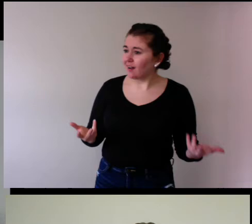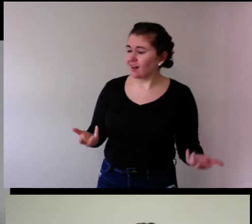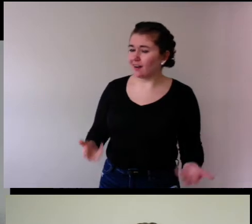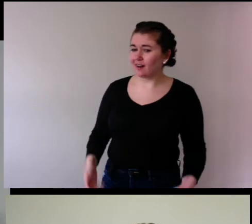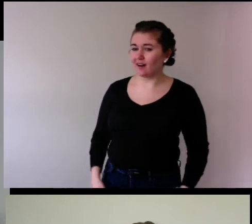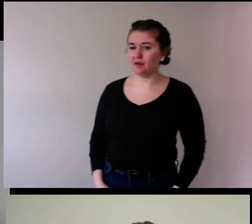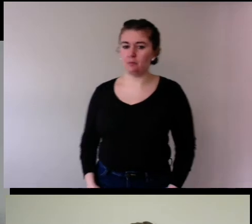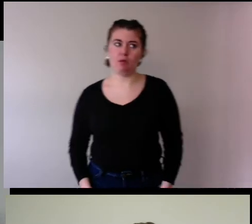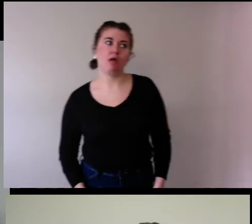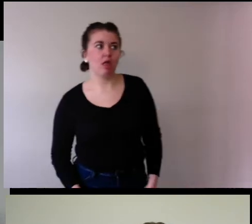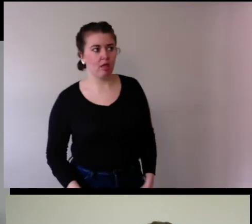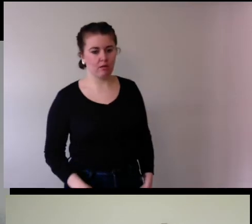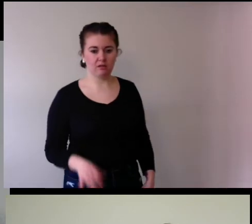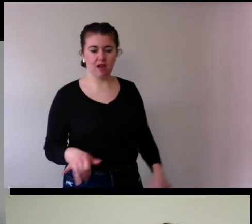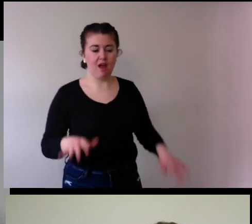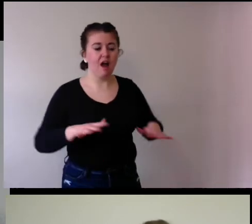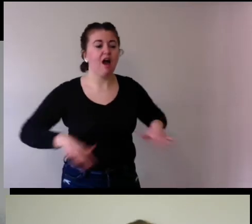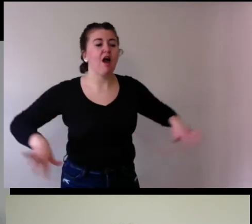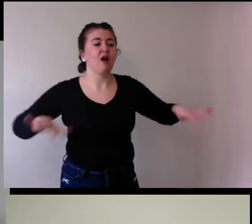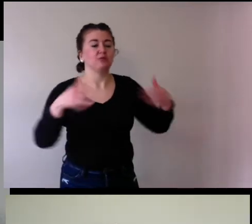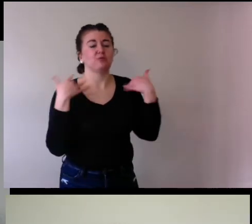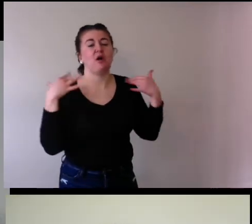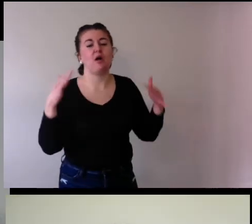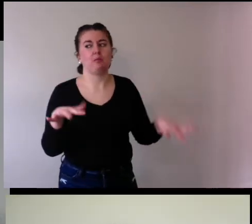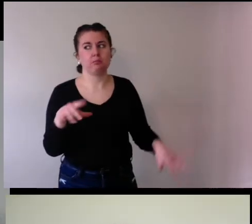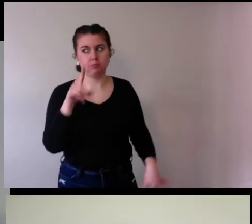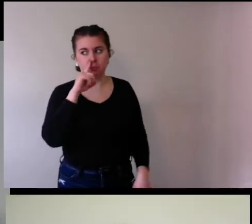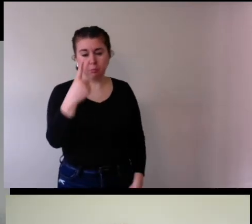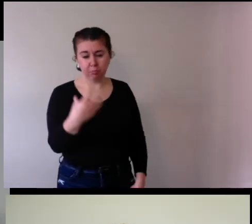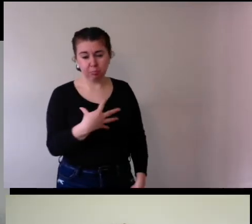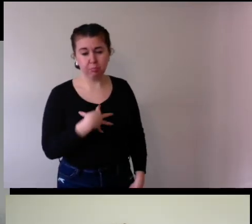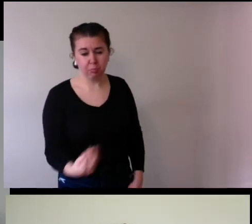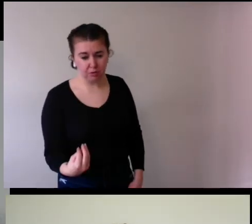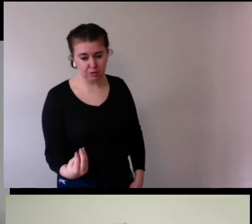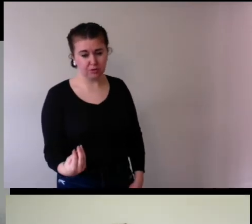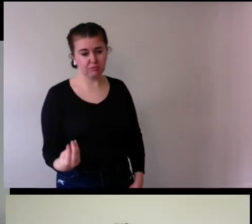Well, this snow is boring white.